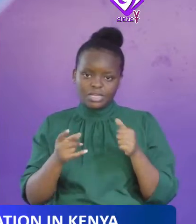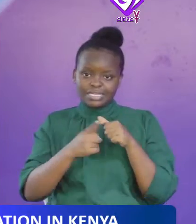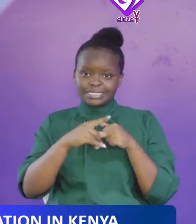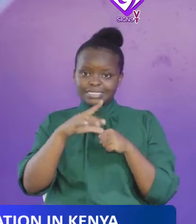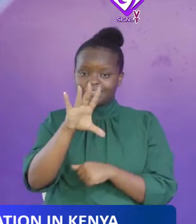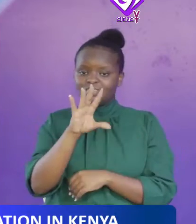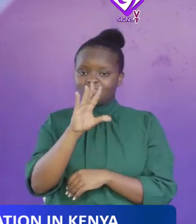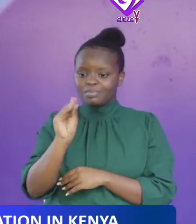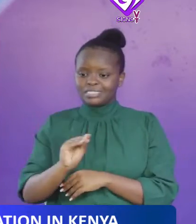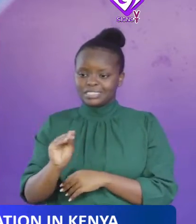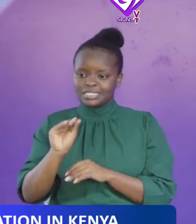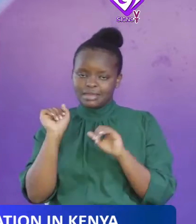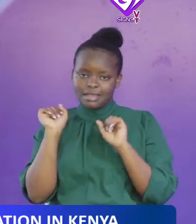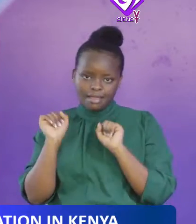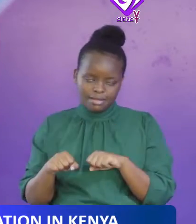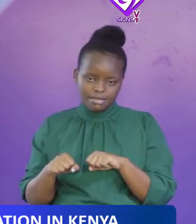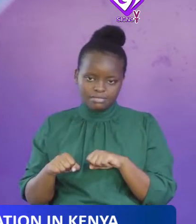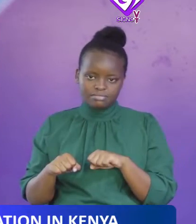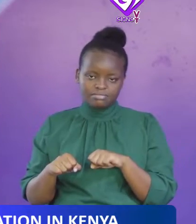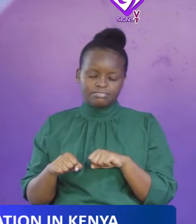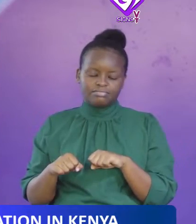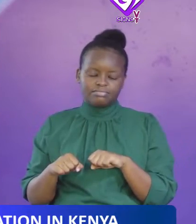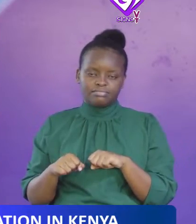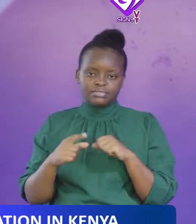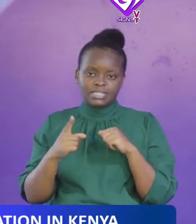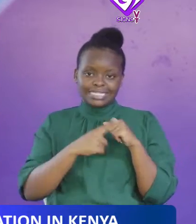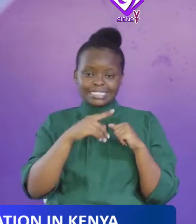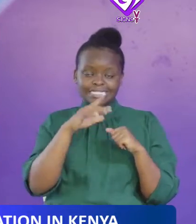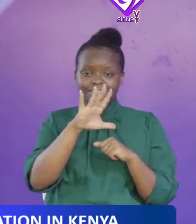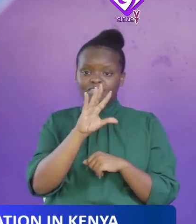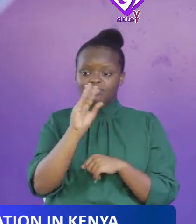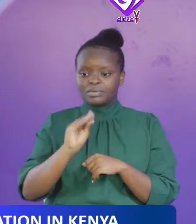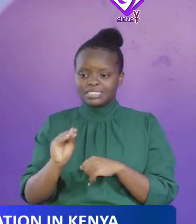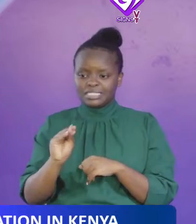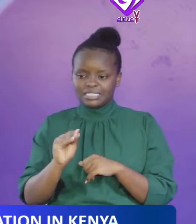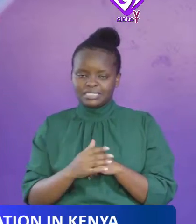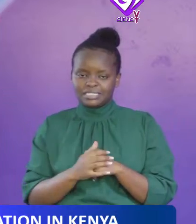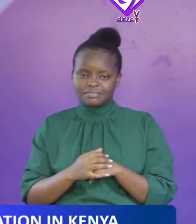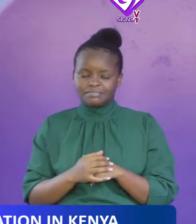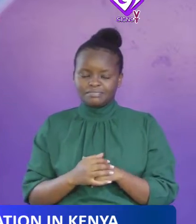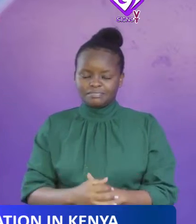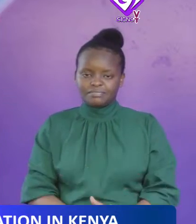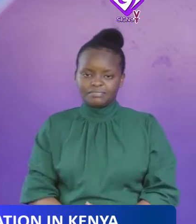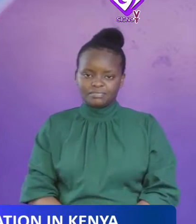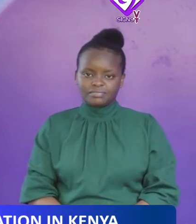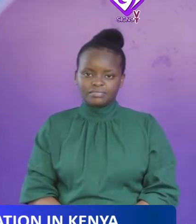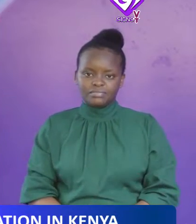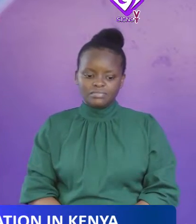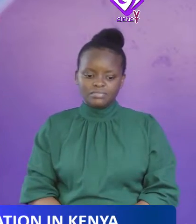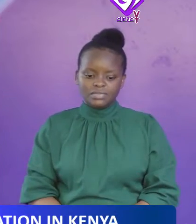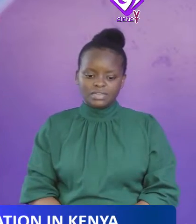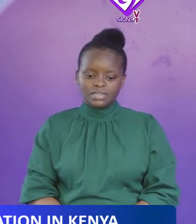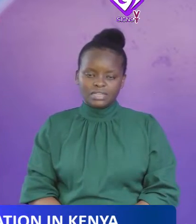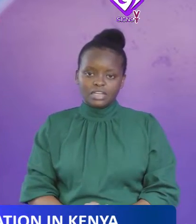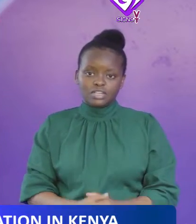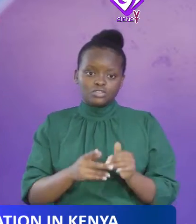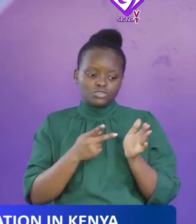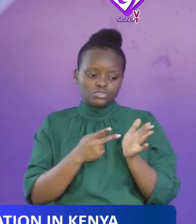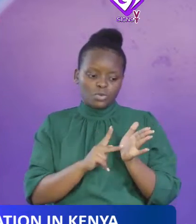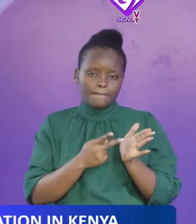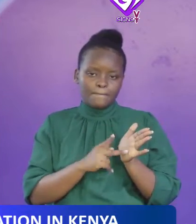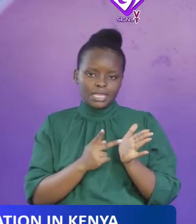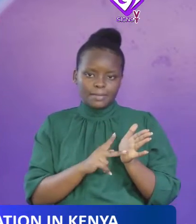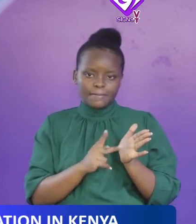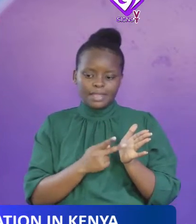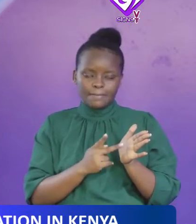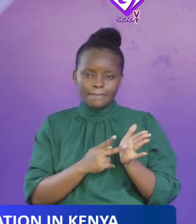65% are actually able. 65% 5% out of them are able to sort their children and take them to